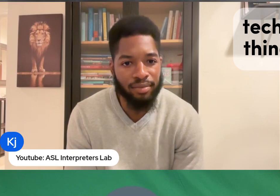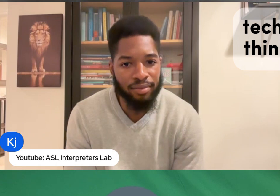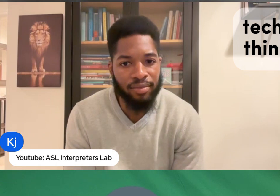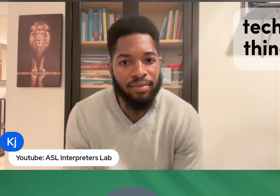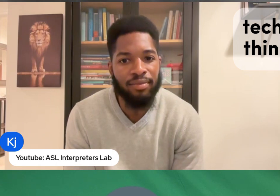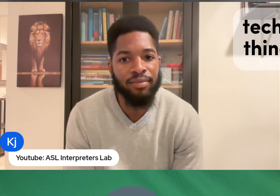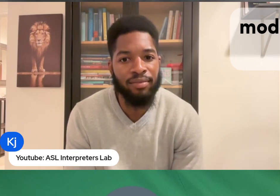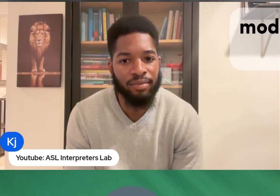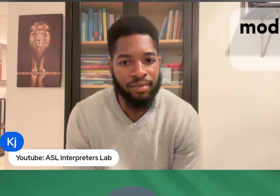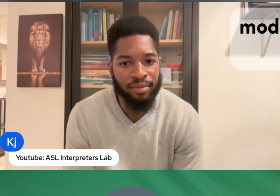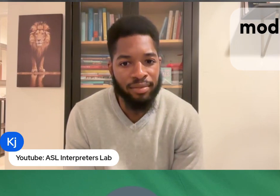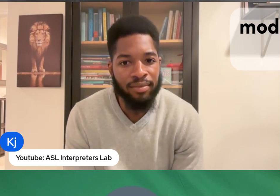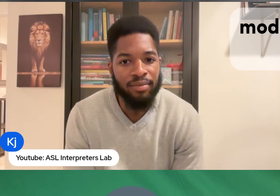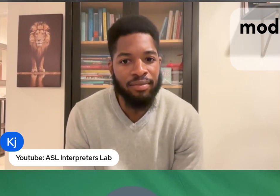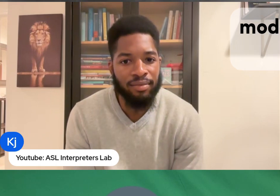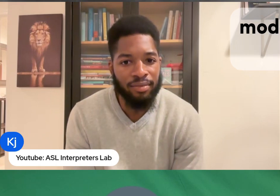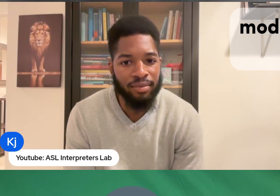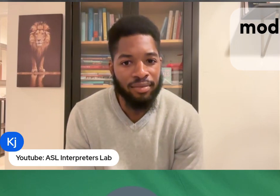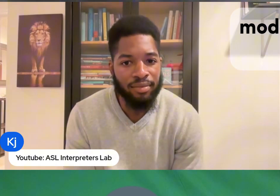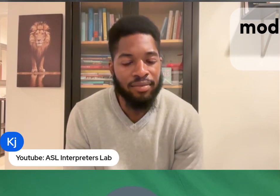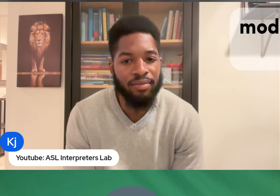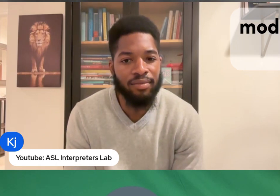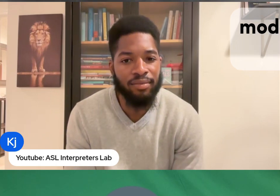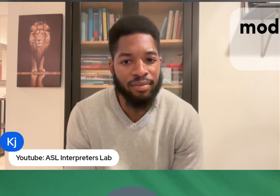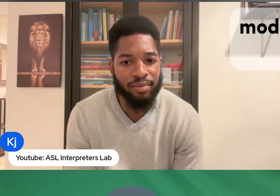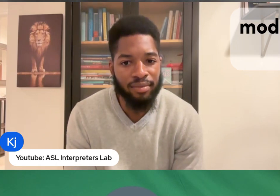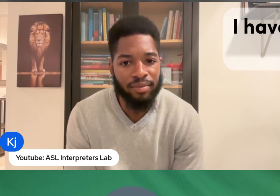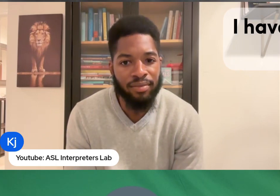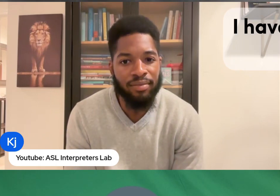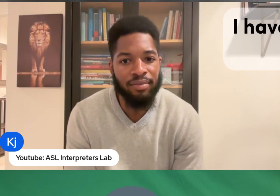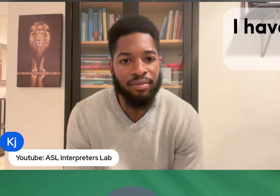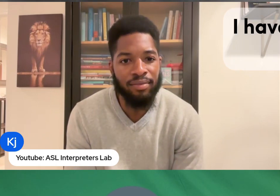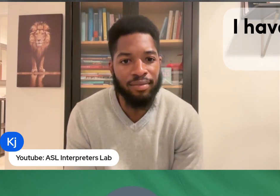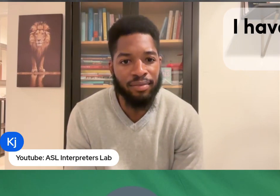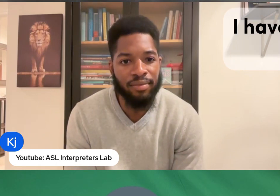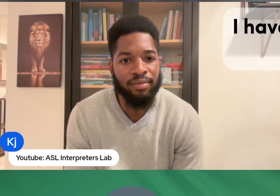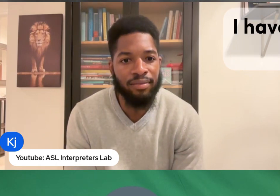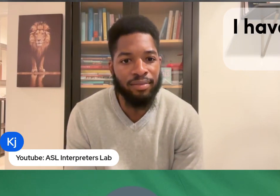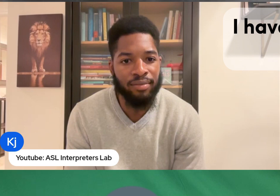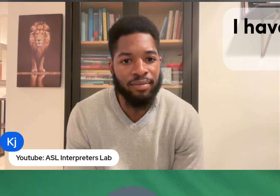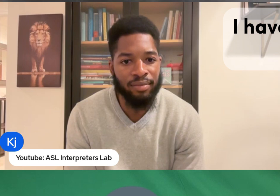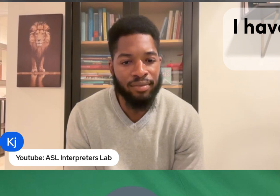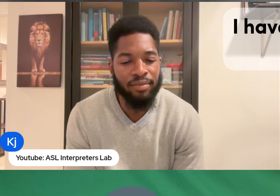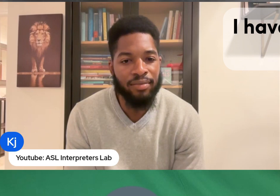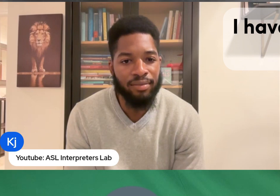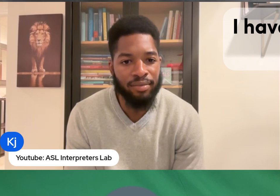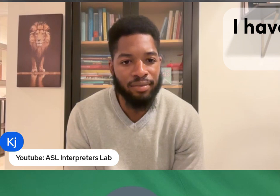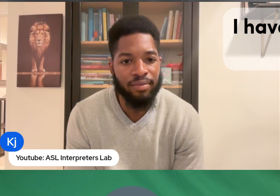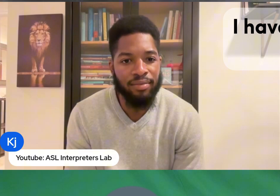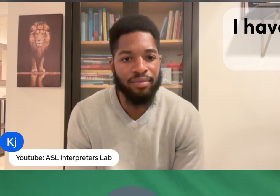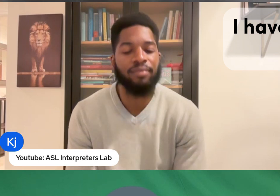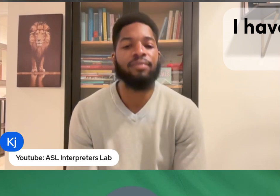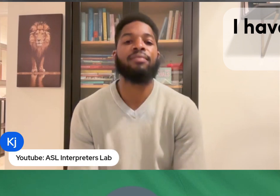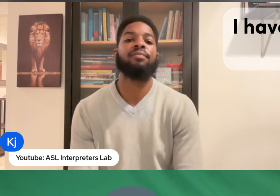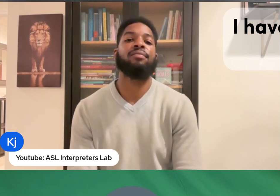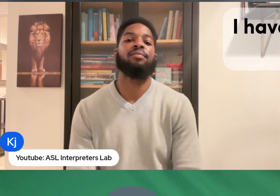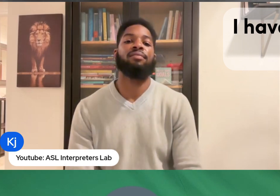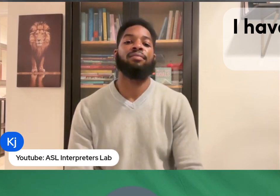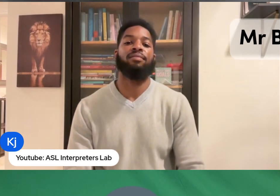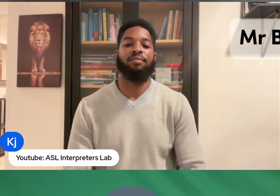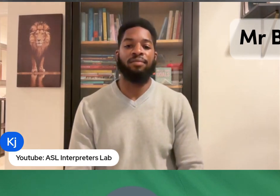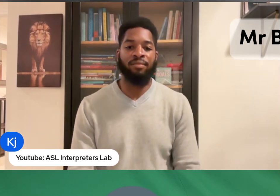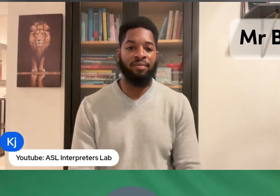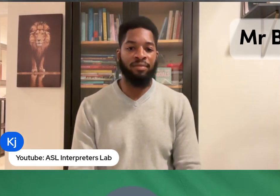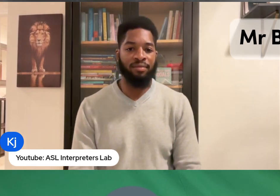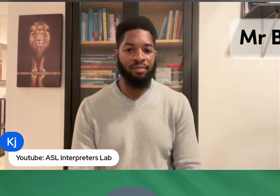the new technology, modern technology, DIY stuff. So I have my side of it, and obviously with